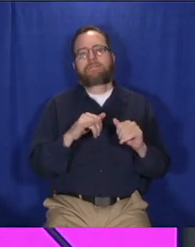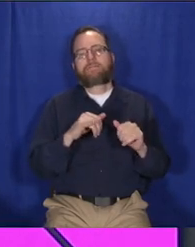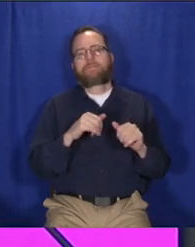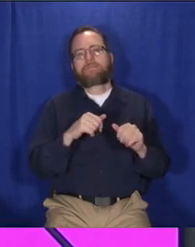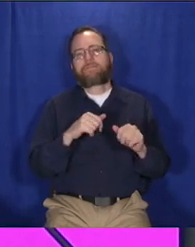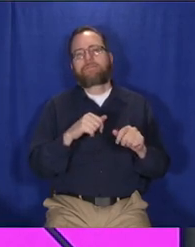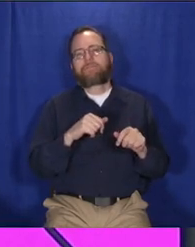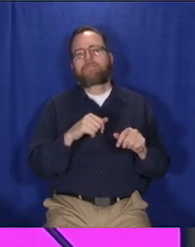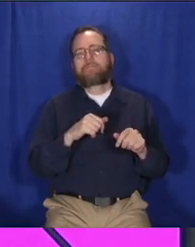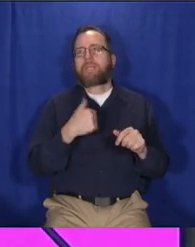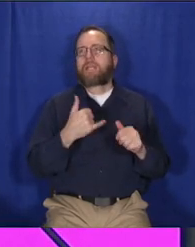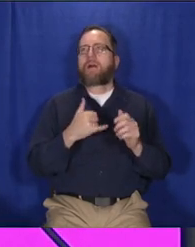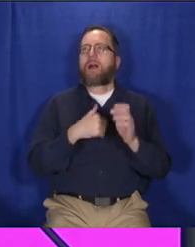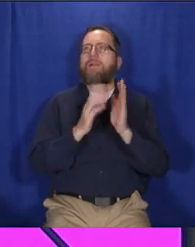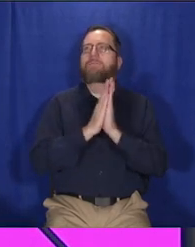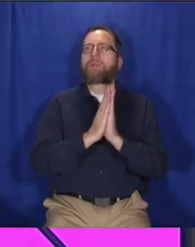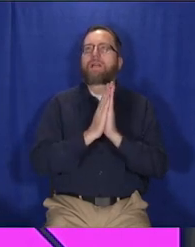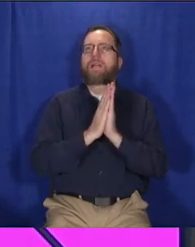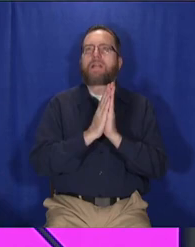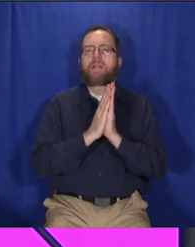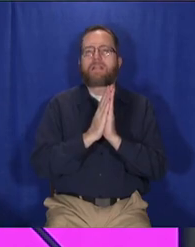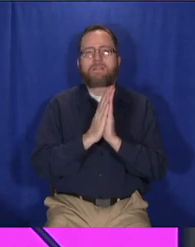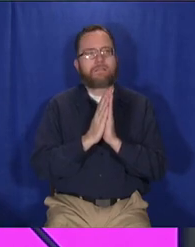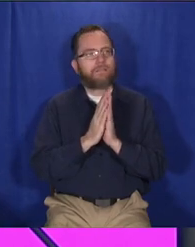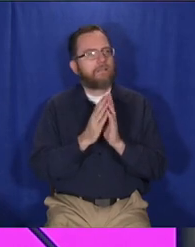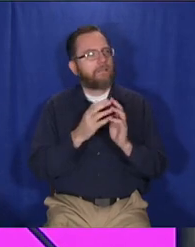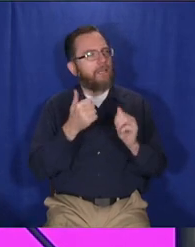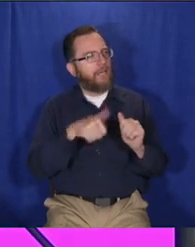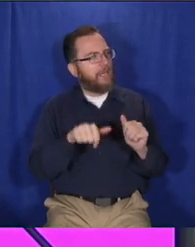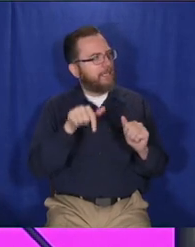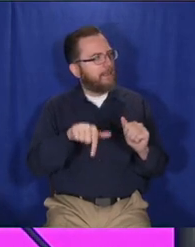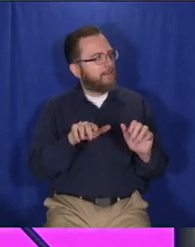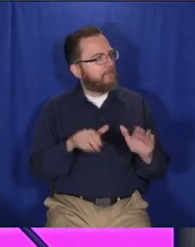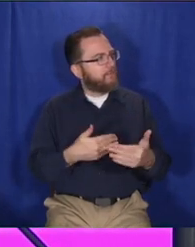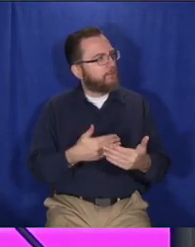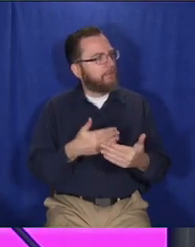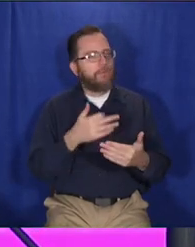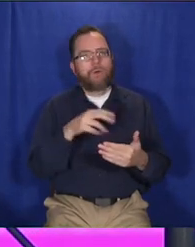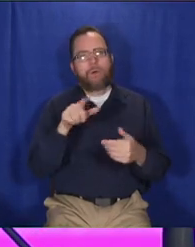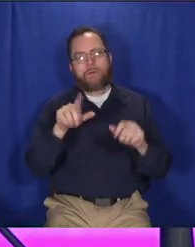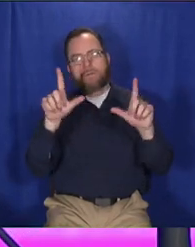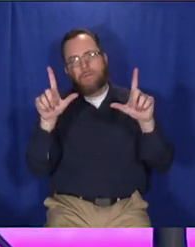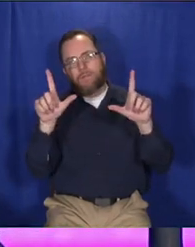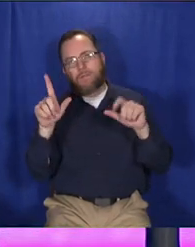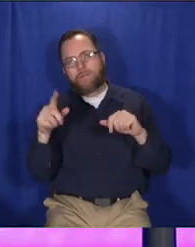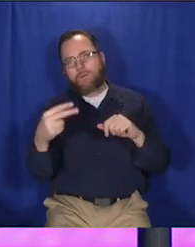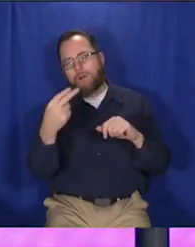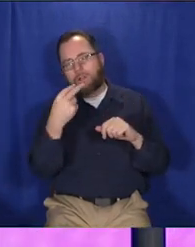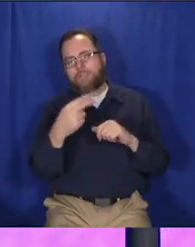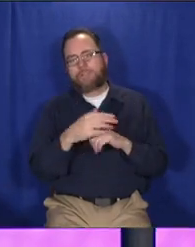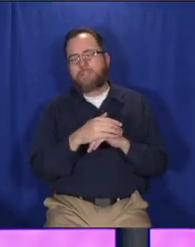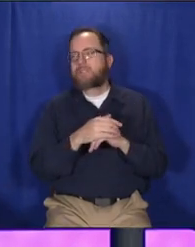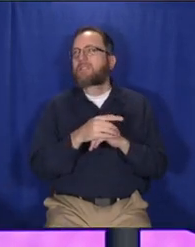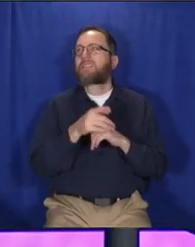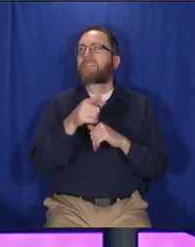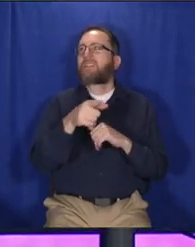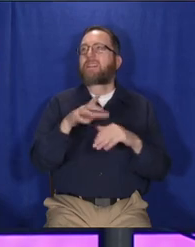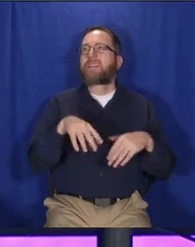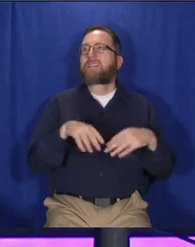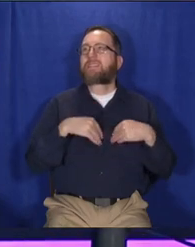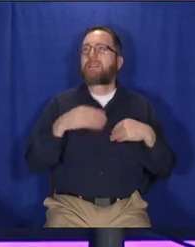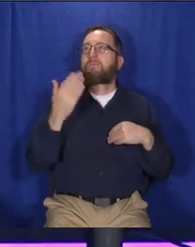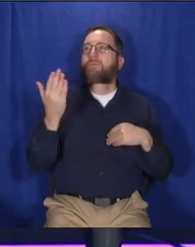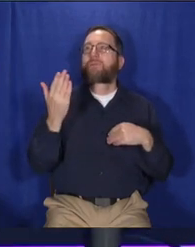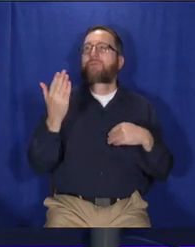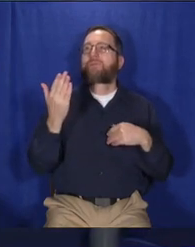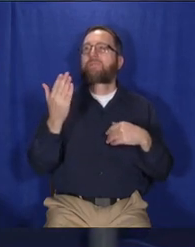who have not yet put their trust and their faith in you, that you would draw them to yourself, Father, that they would know, God,